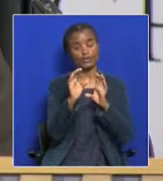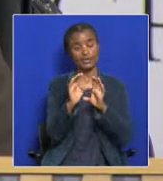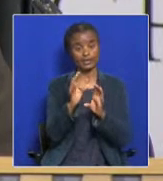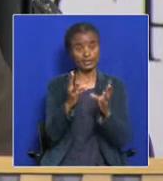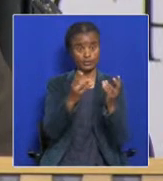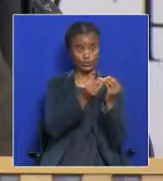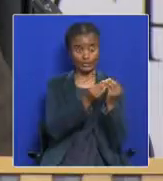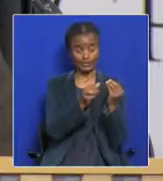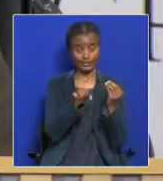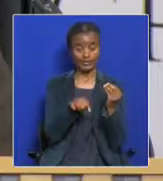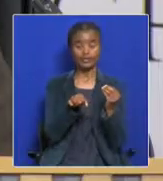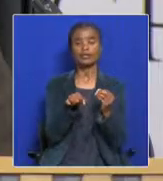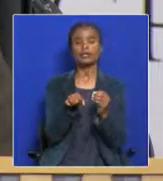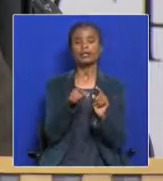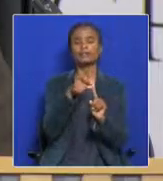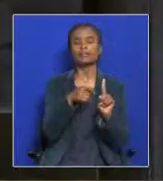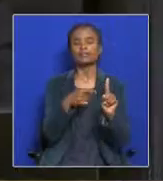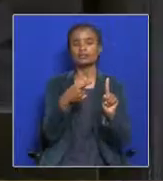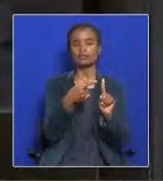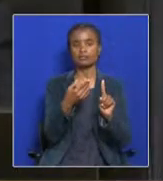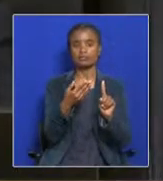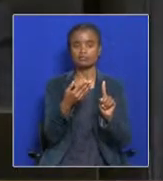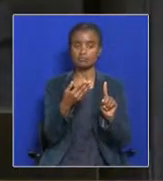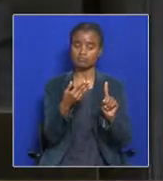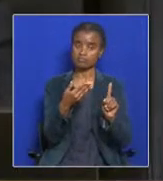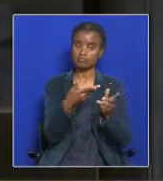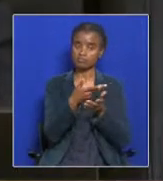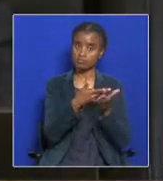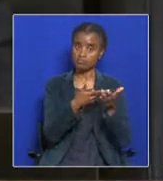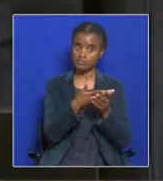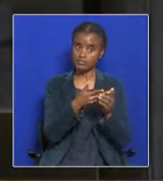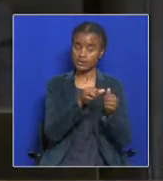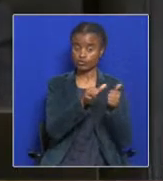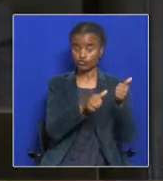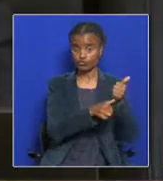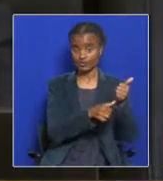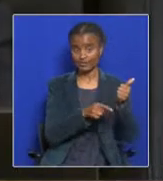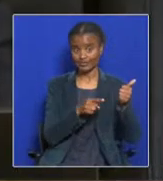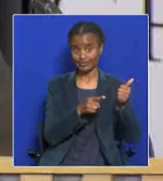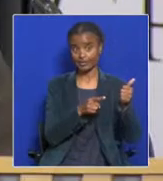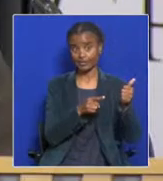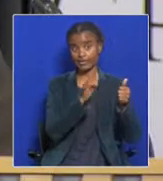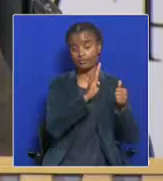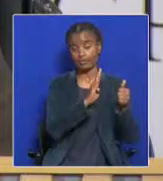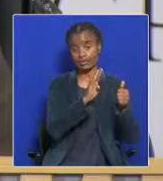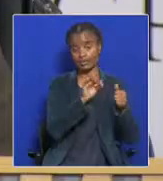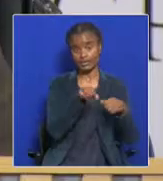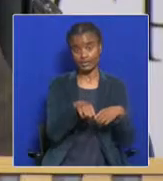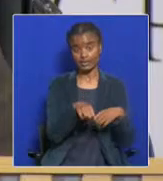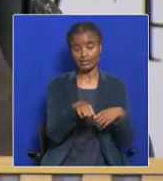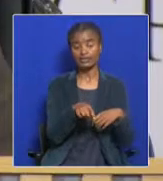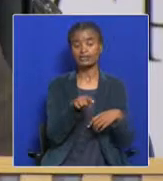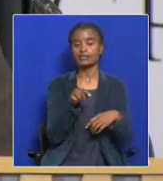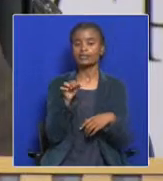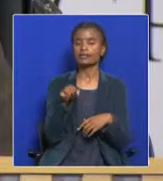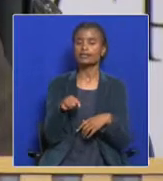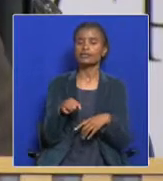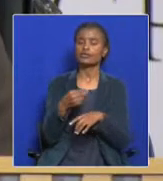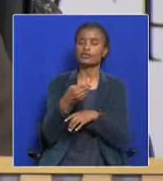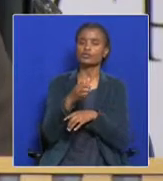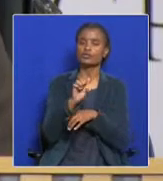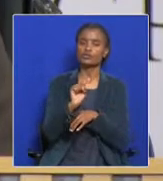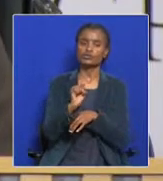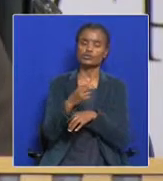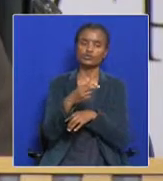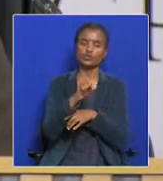speaking to, therefore, is junior to that brigadier, Shole. I think you say it's Shole. What is Shole in Pretoria? What does